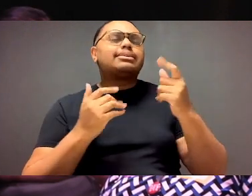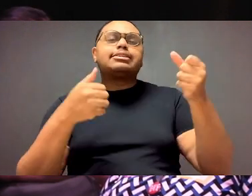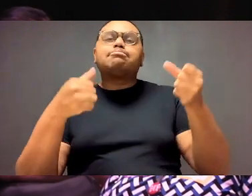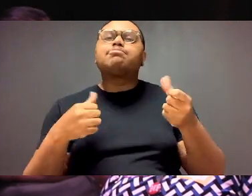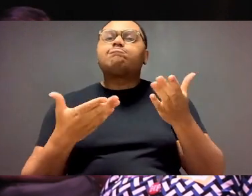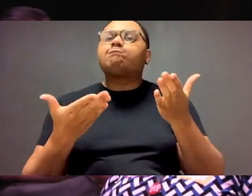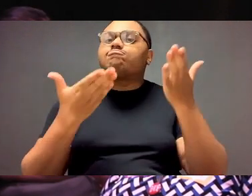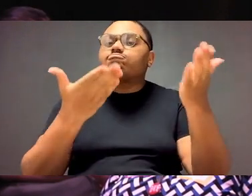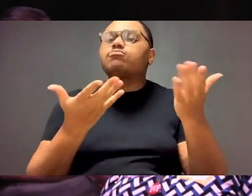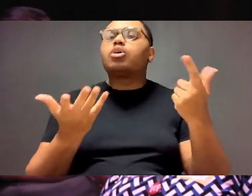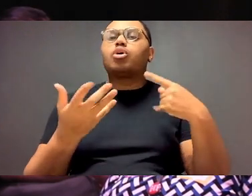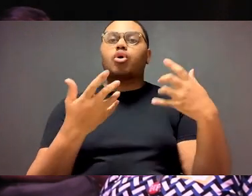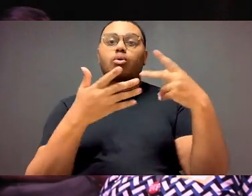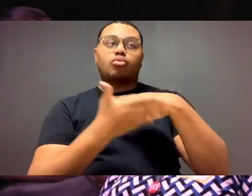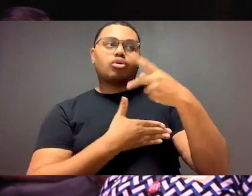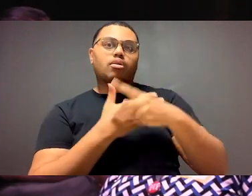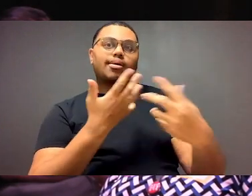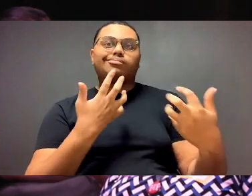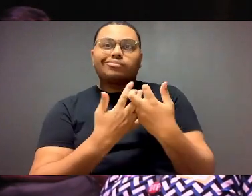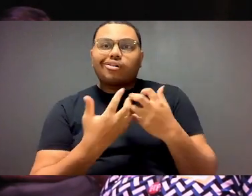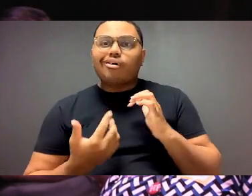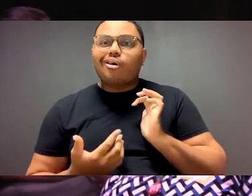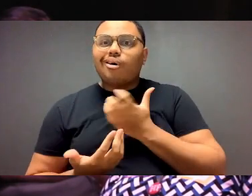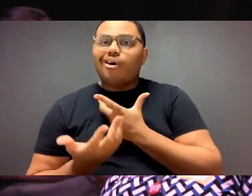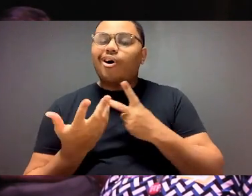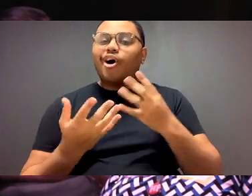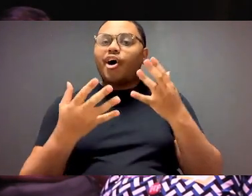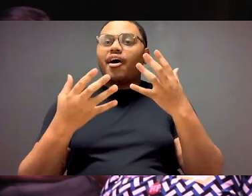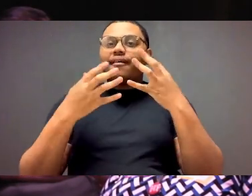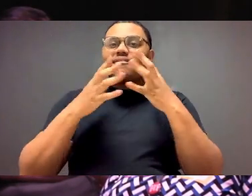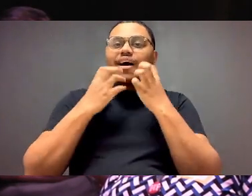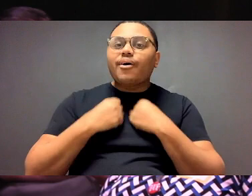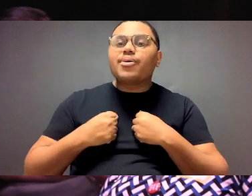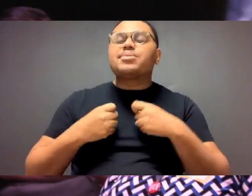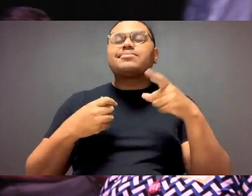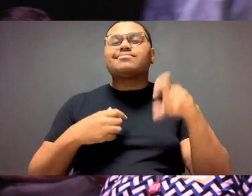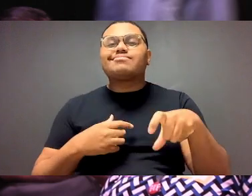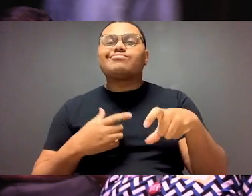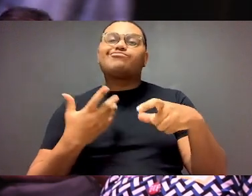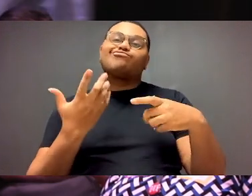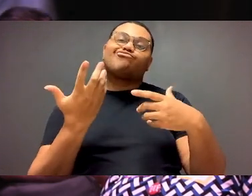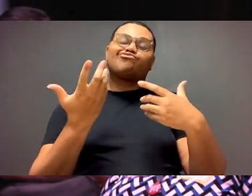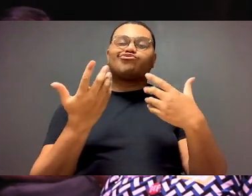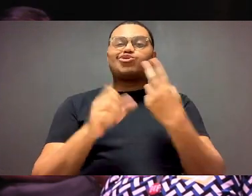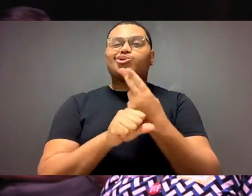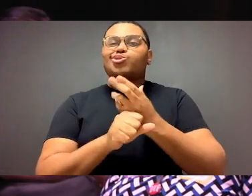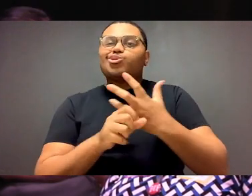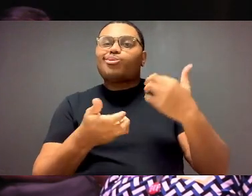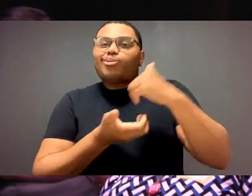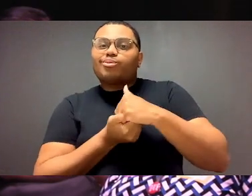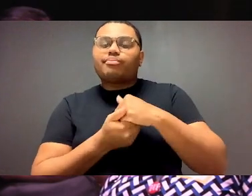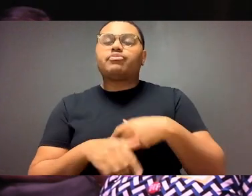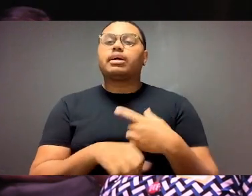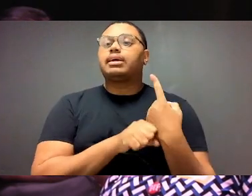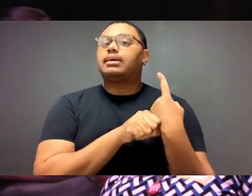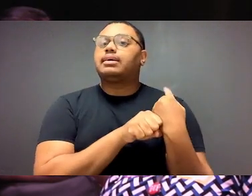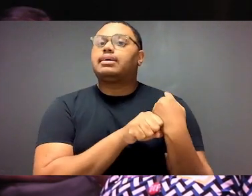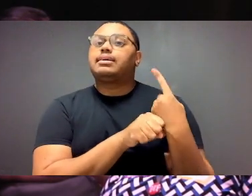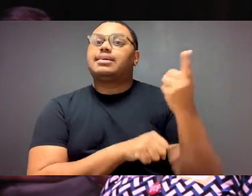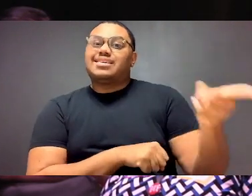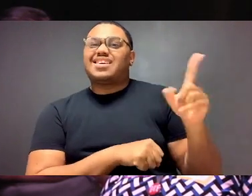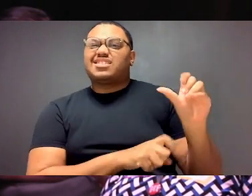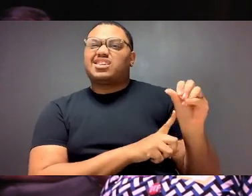our values and that could use the partnership. And last year, Tara Houston wrote a piece